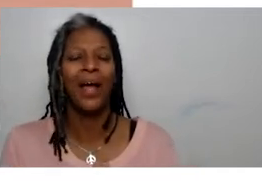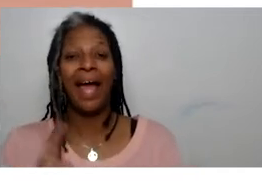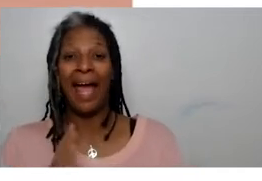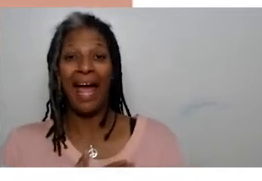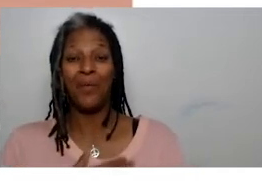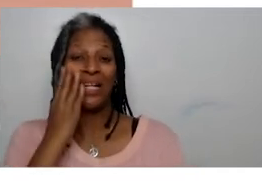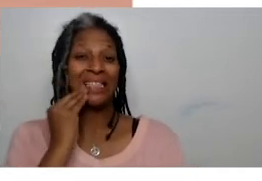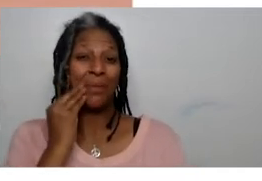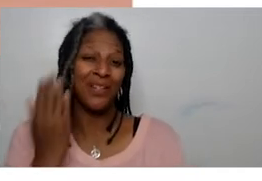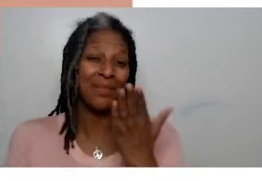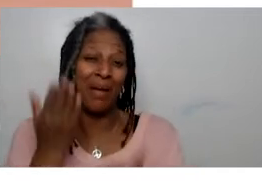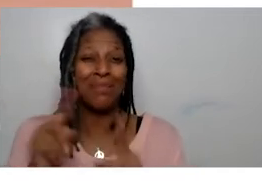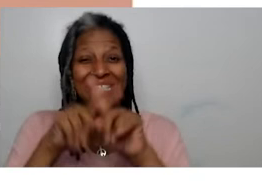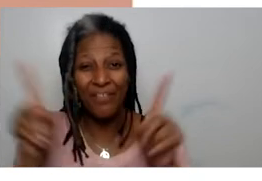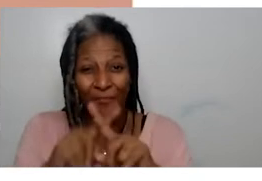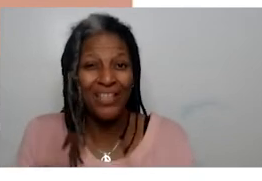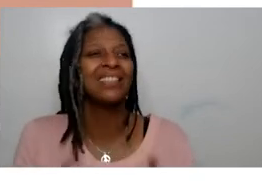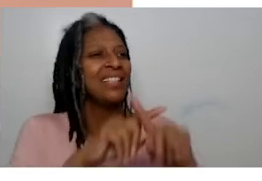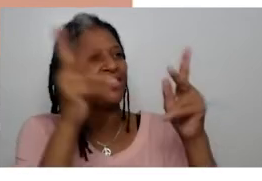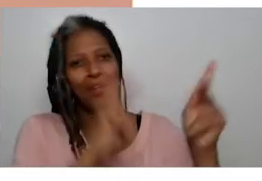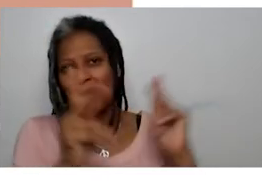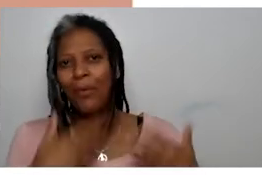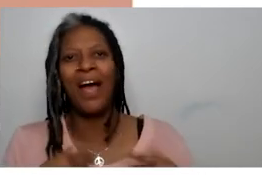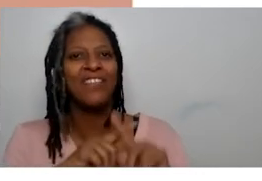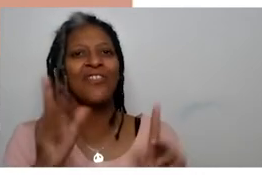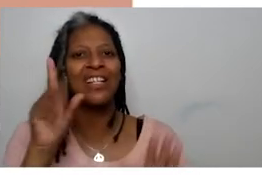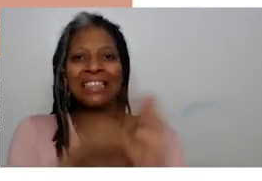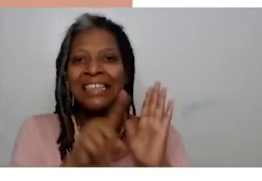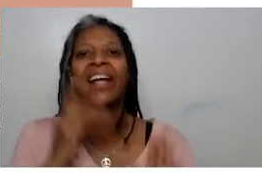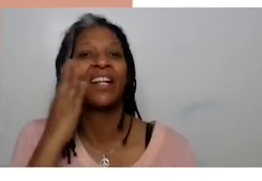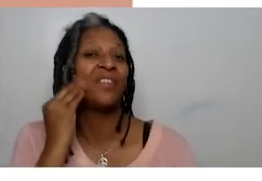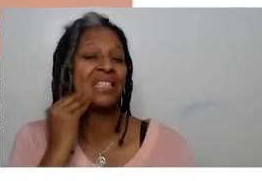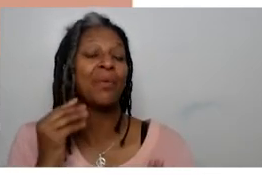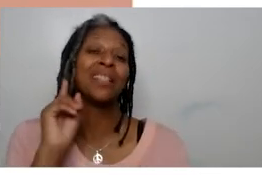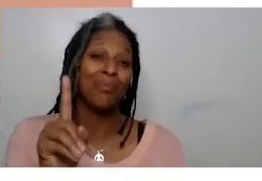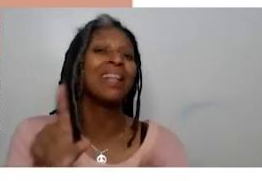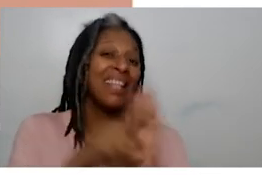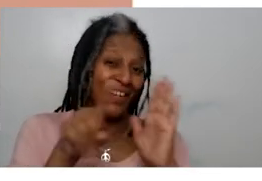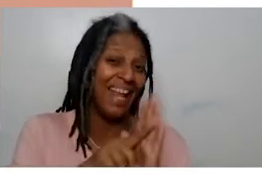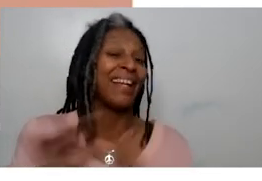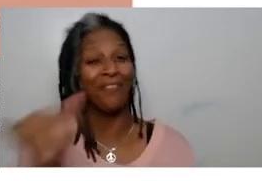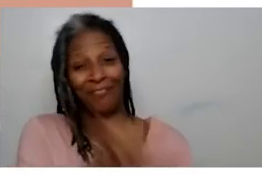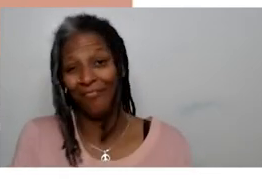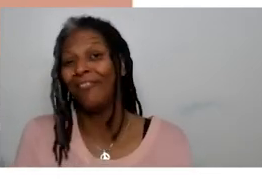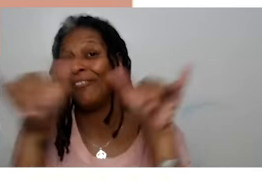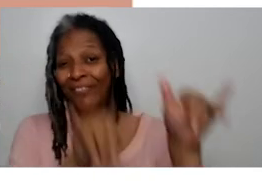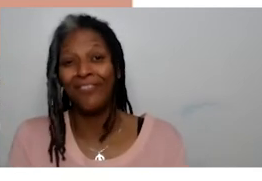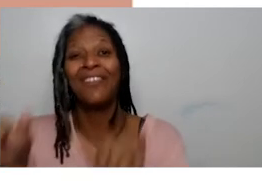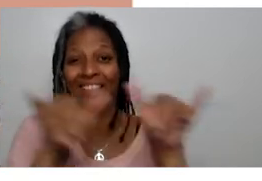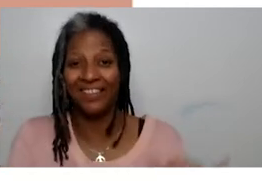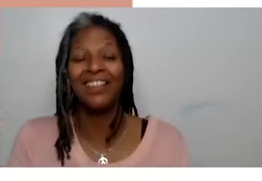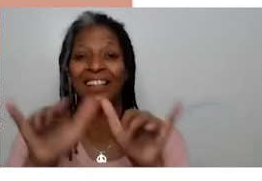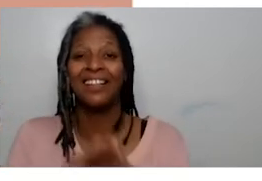You as an individual are very hardworking. You go to school, you get into the best school that you can find, and you have worked your